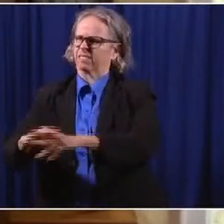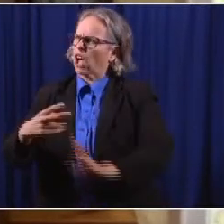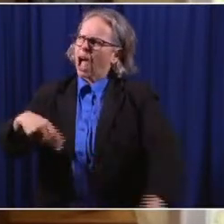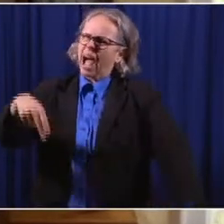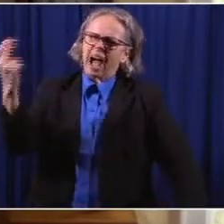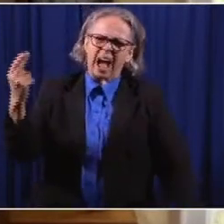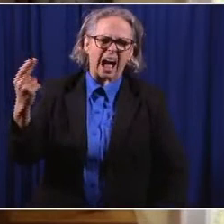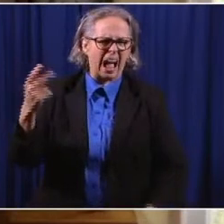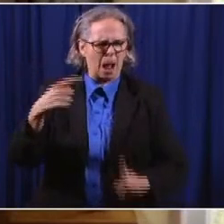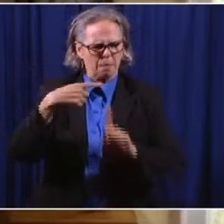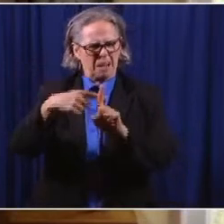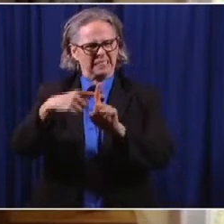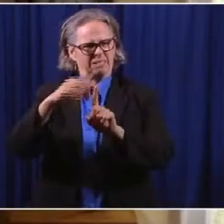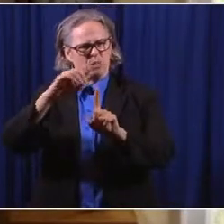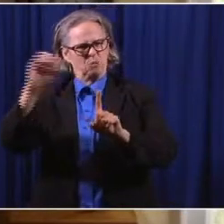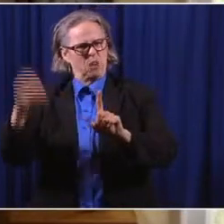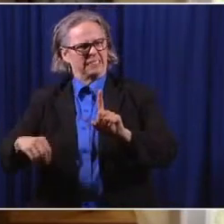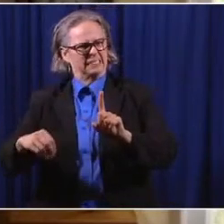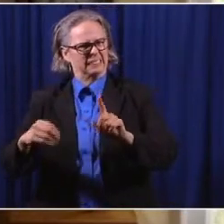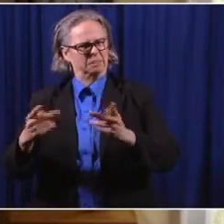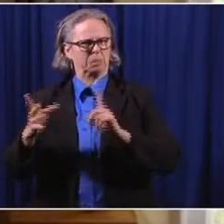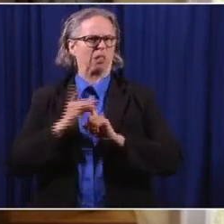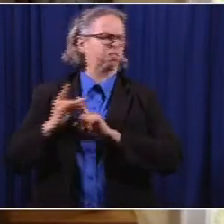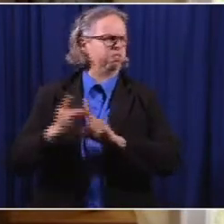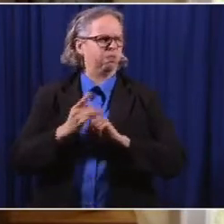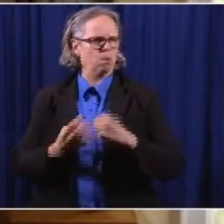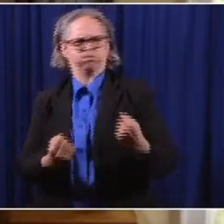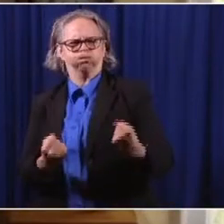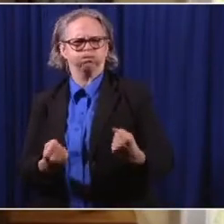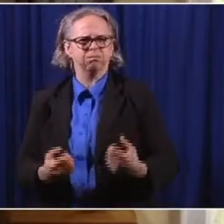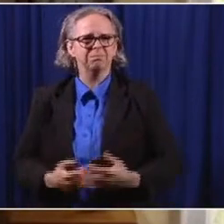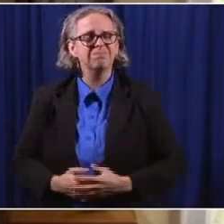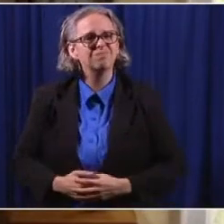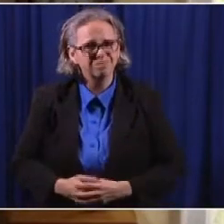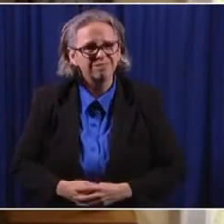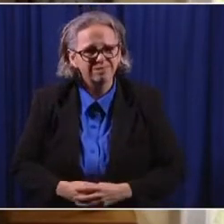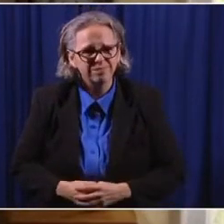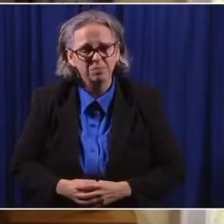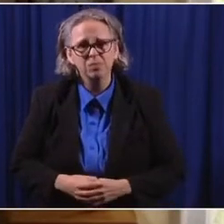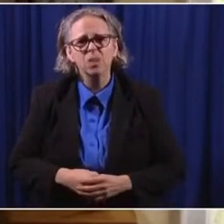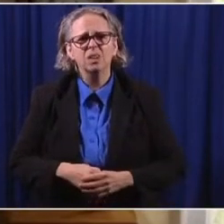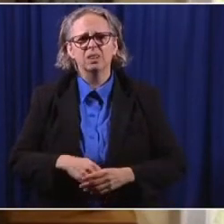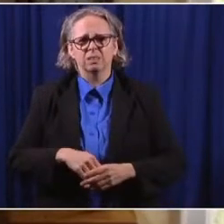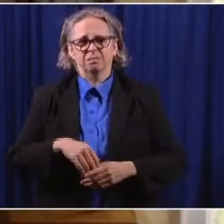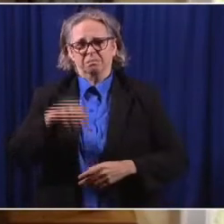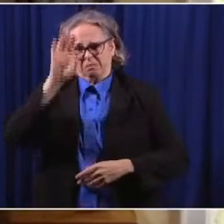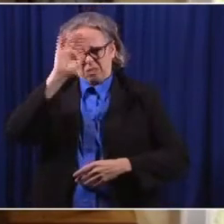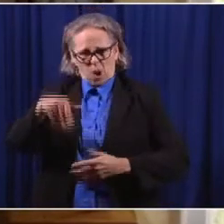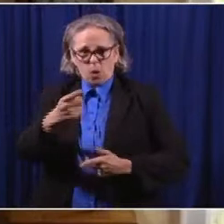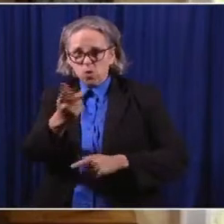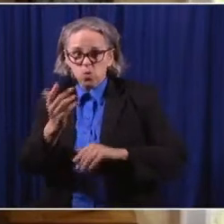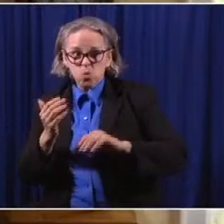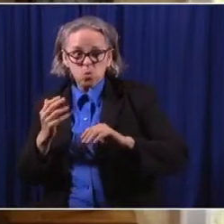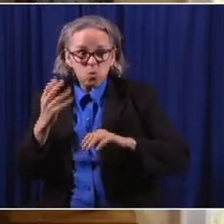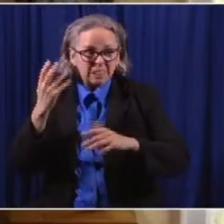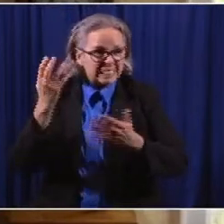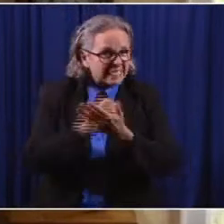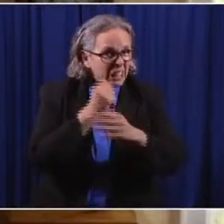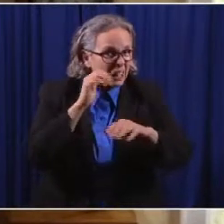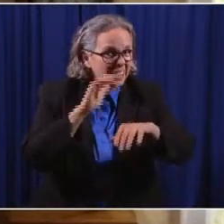As we discussed, it's not always just about where you're going. That's part of it, but it's also about what you do when you were